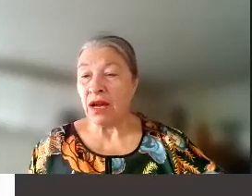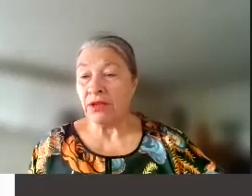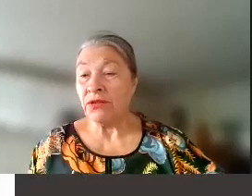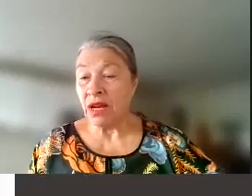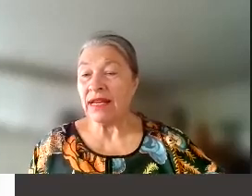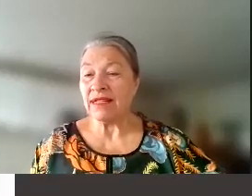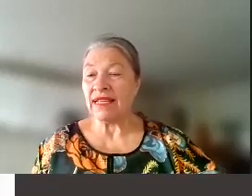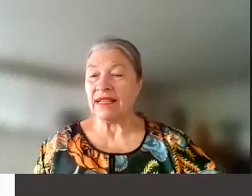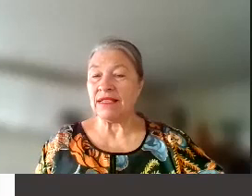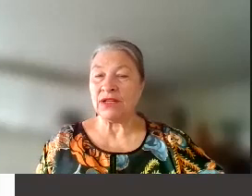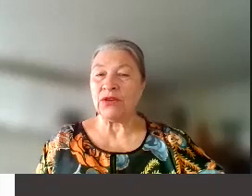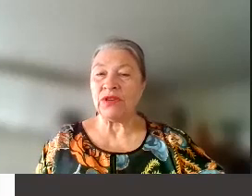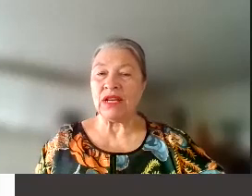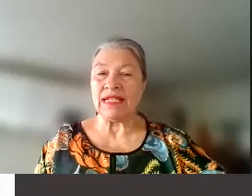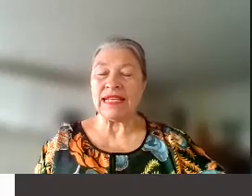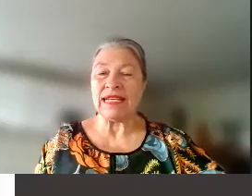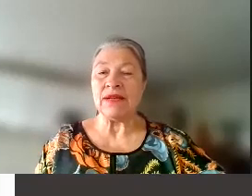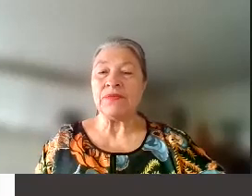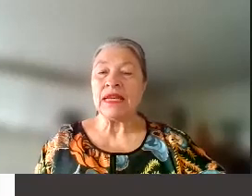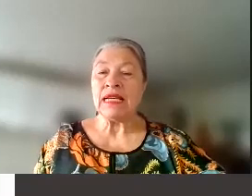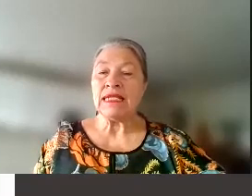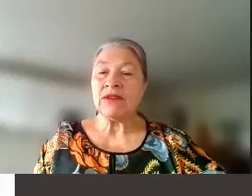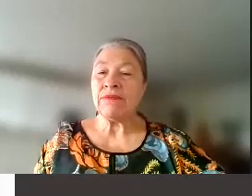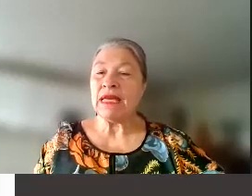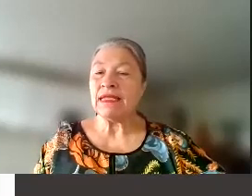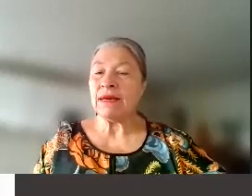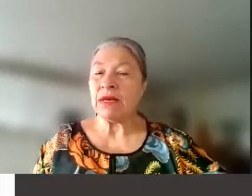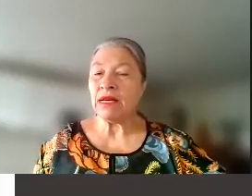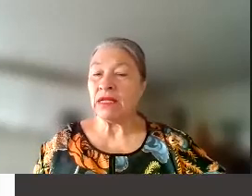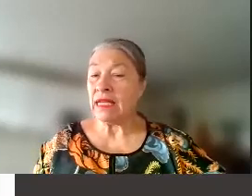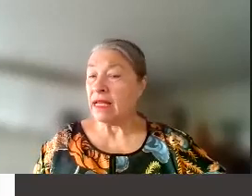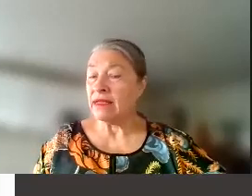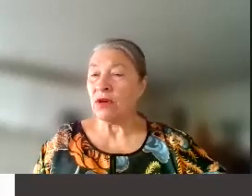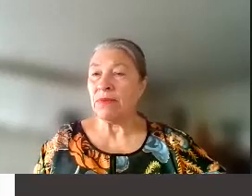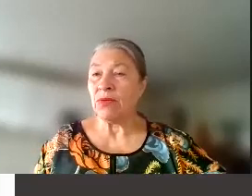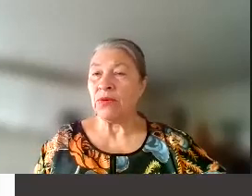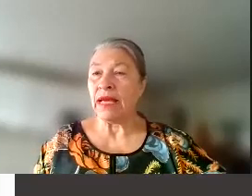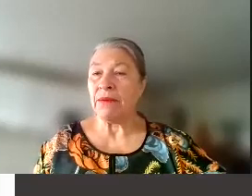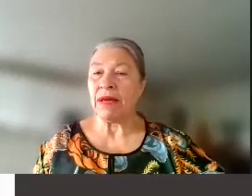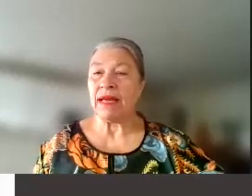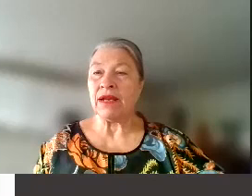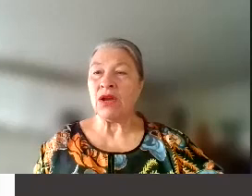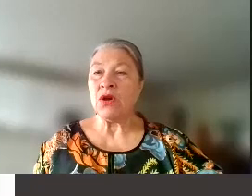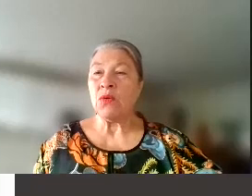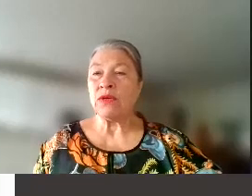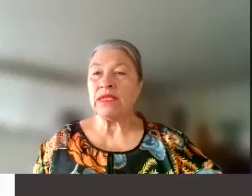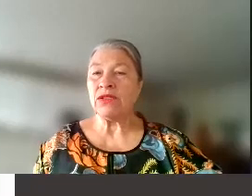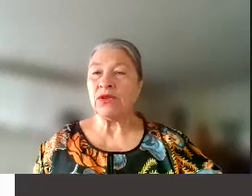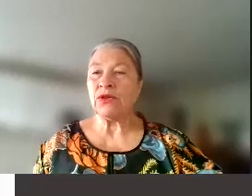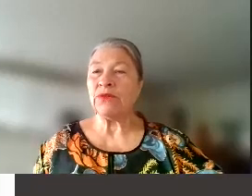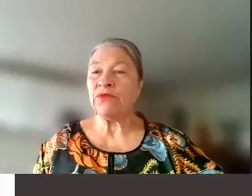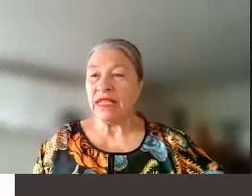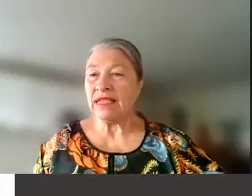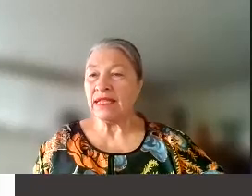you unite against COVID-19. So the Make Summer Unstoppable campaign was